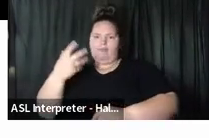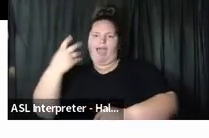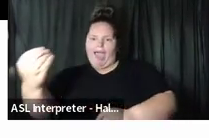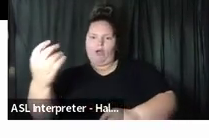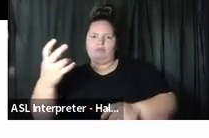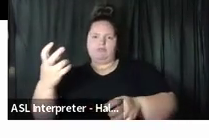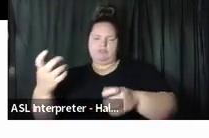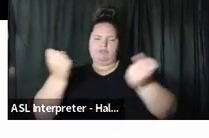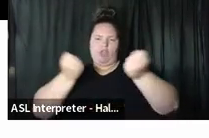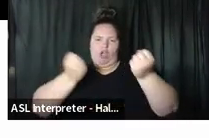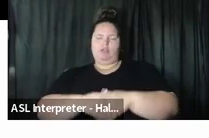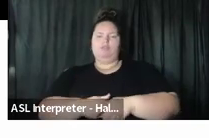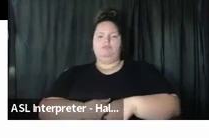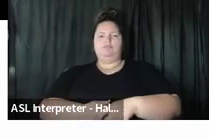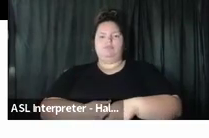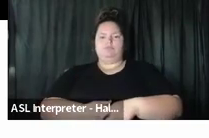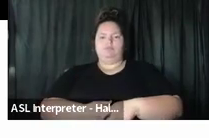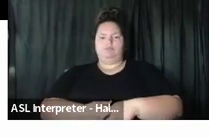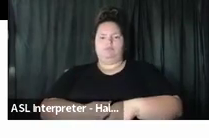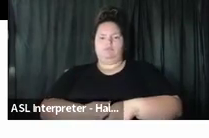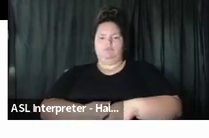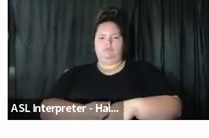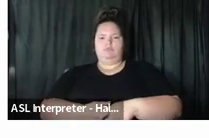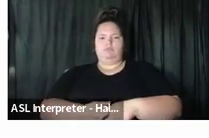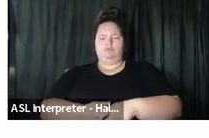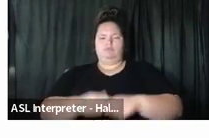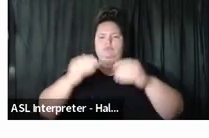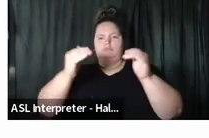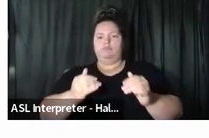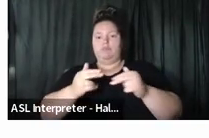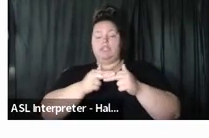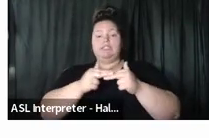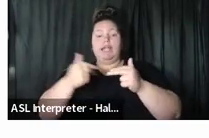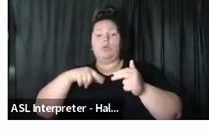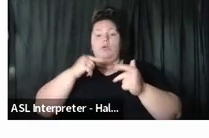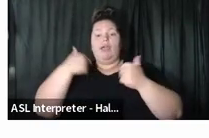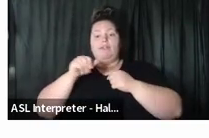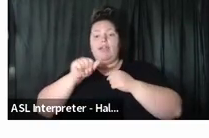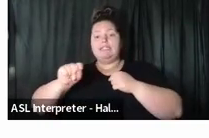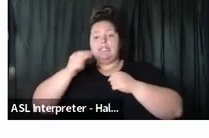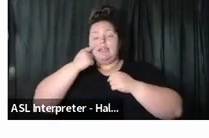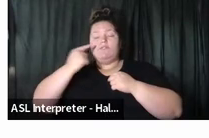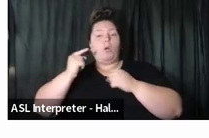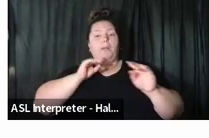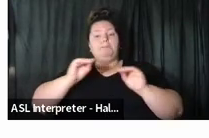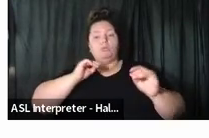And on the next slide, we have some AT for motion